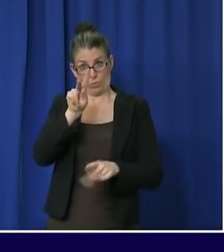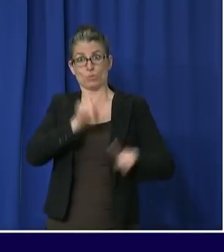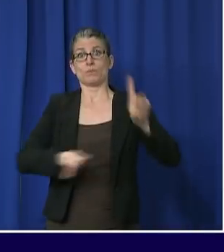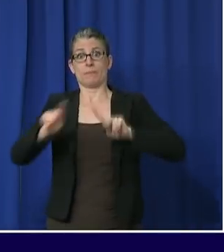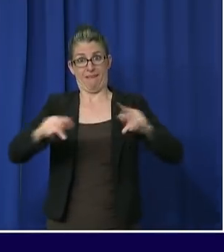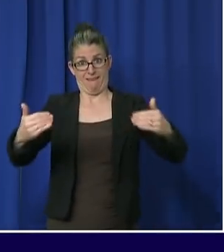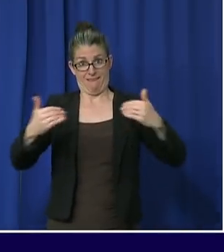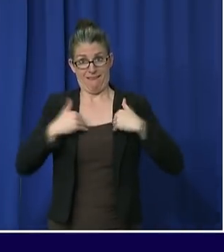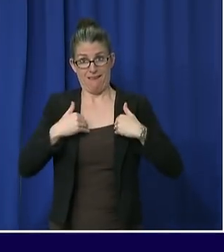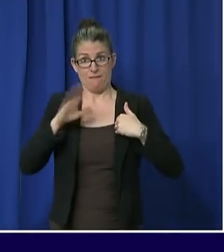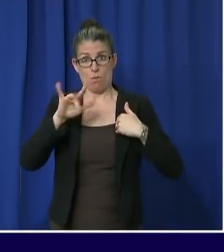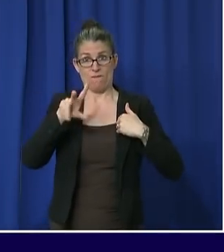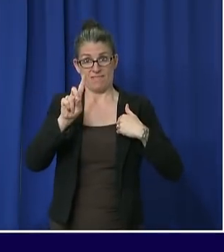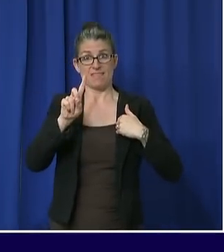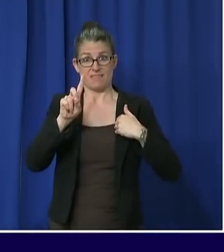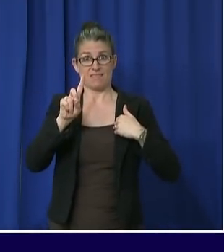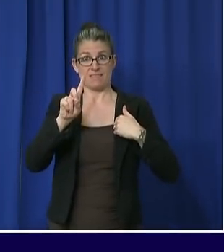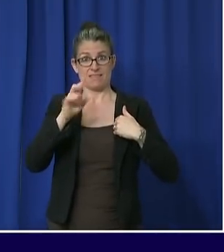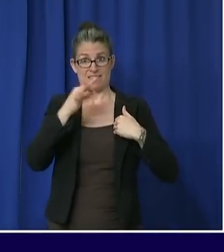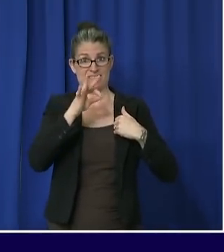315 are among healthcare workers.